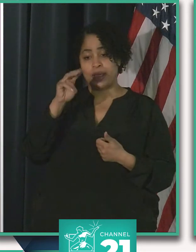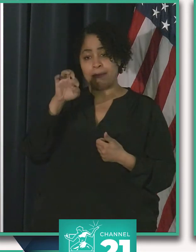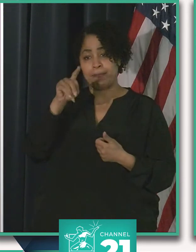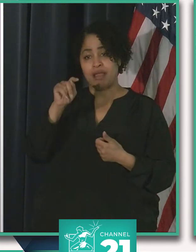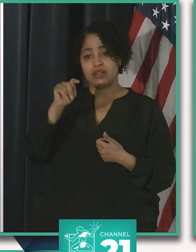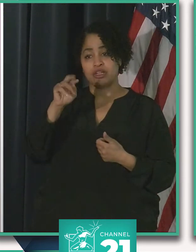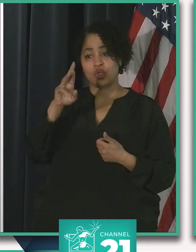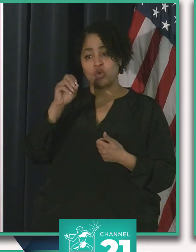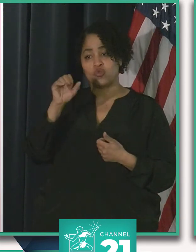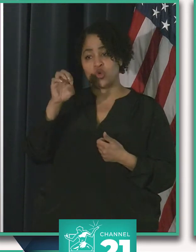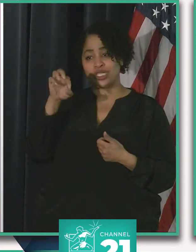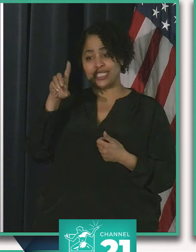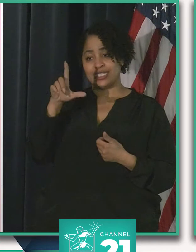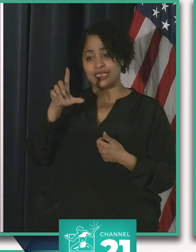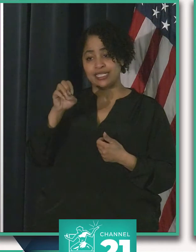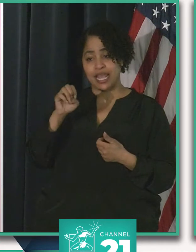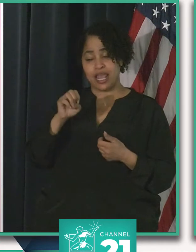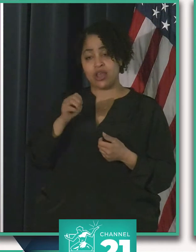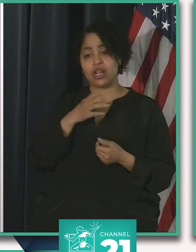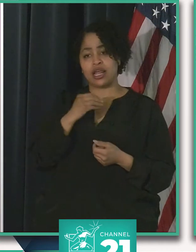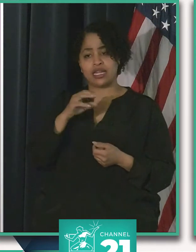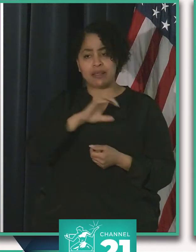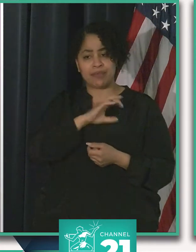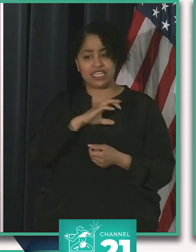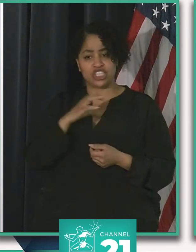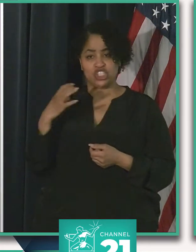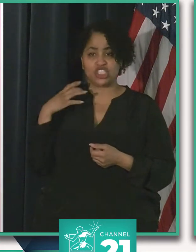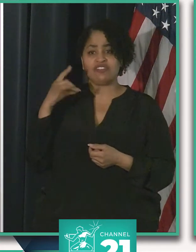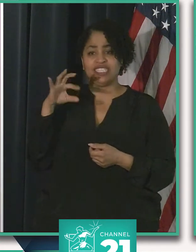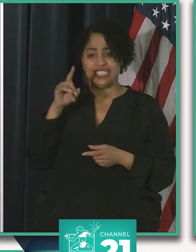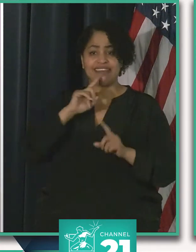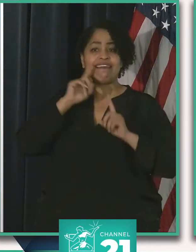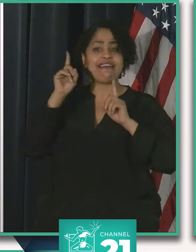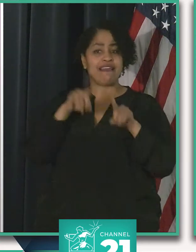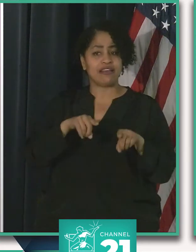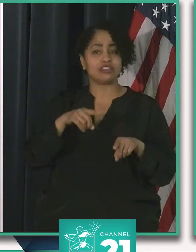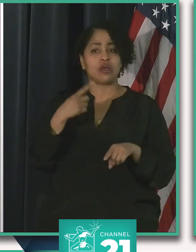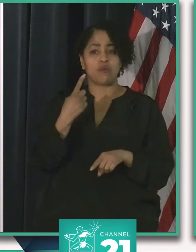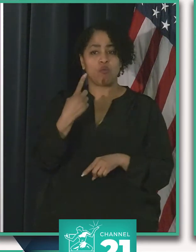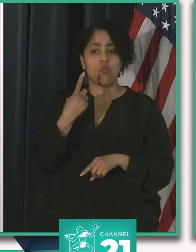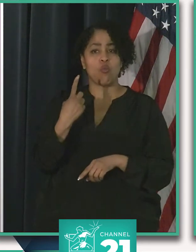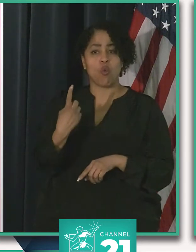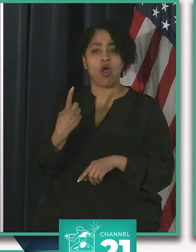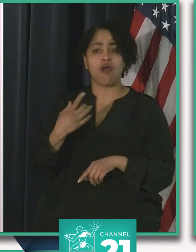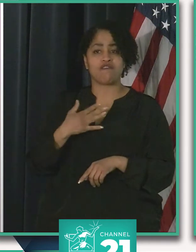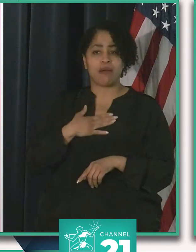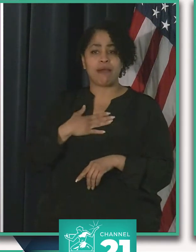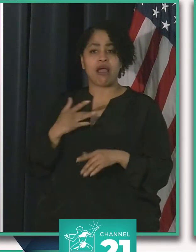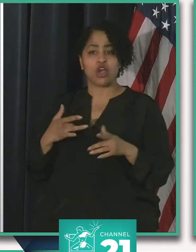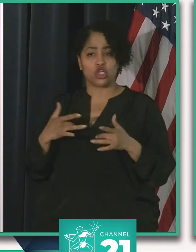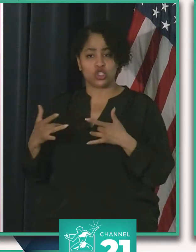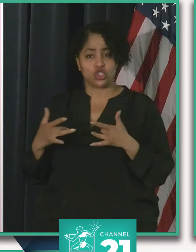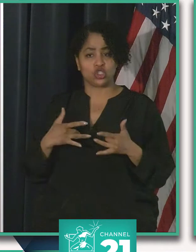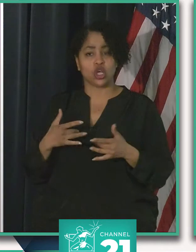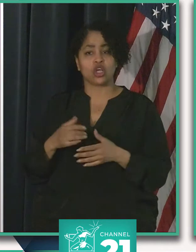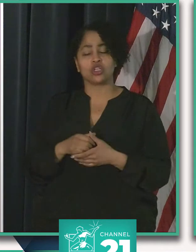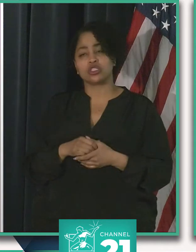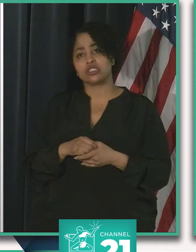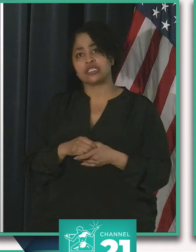Okay. And the police chief did answer one of my concerns.